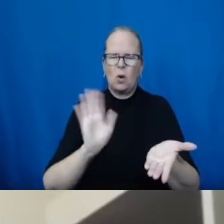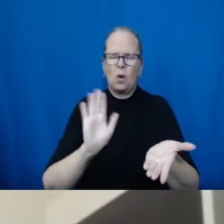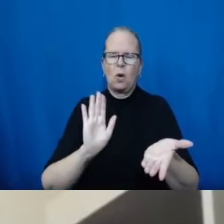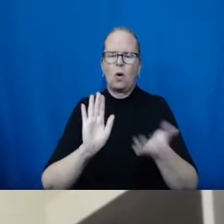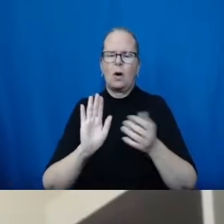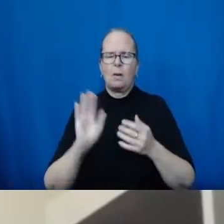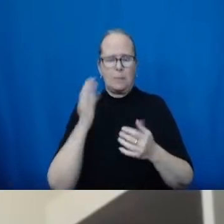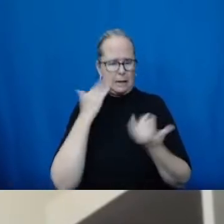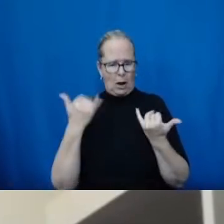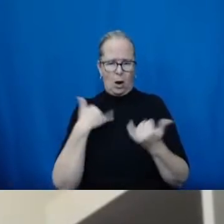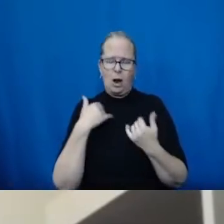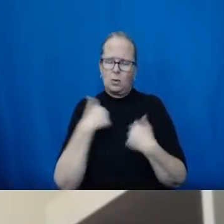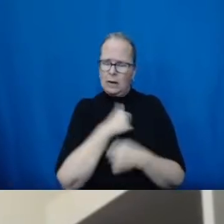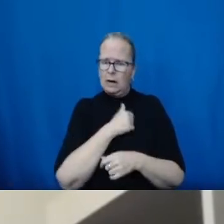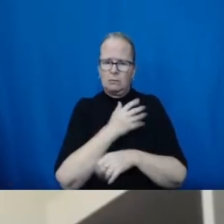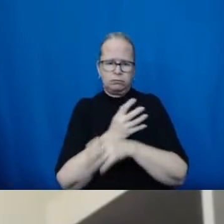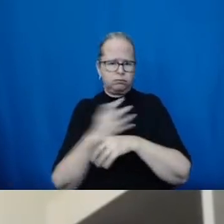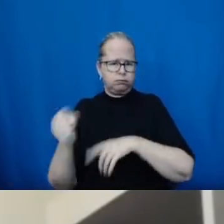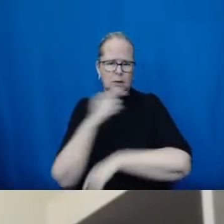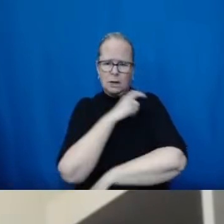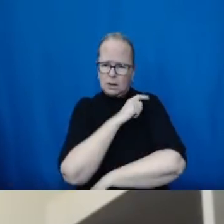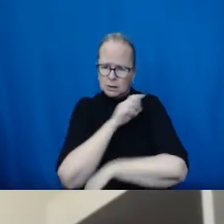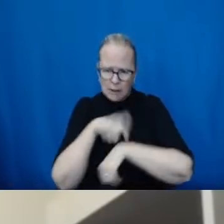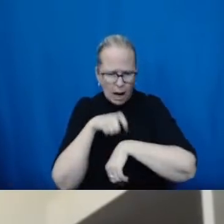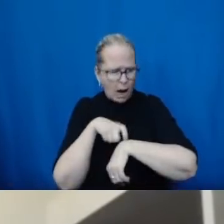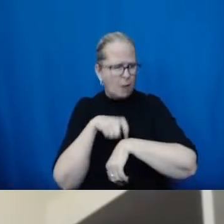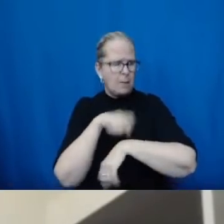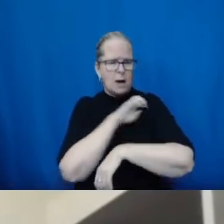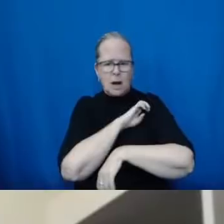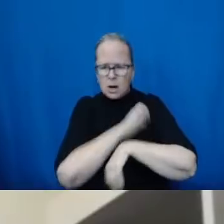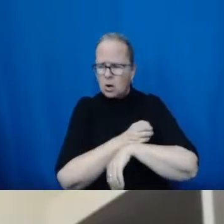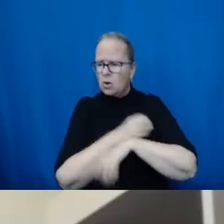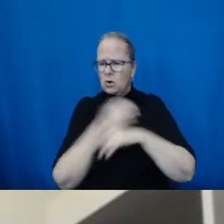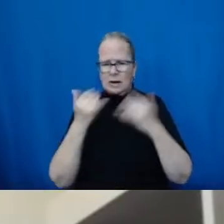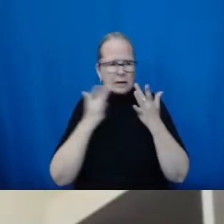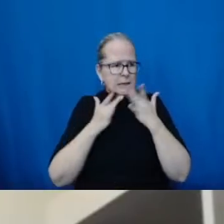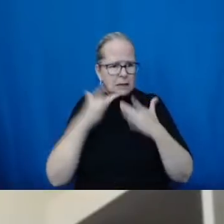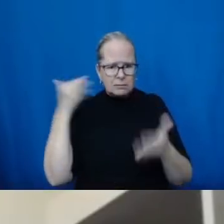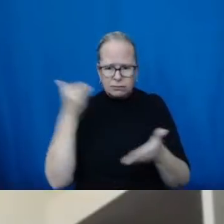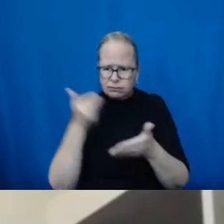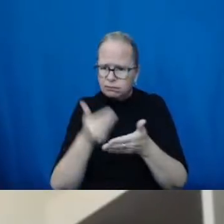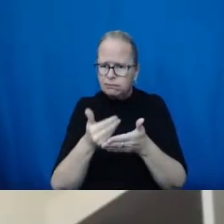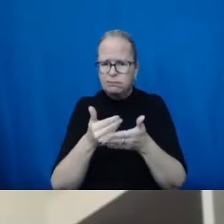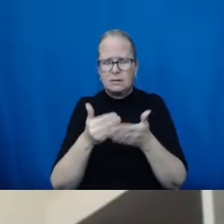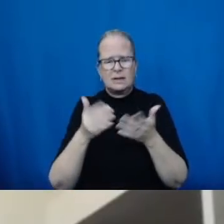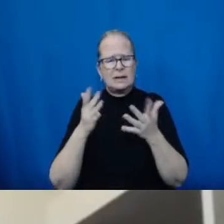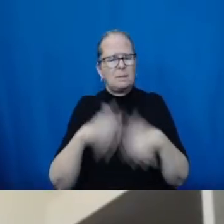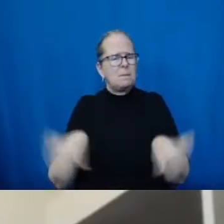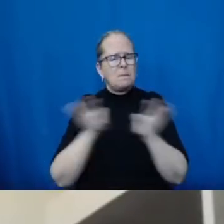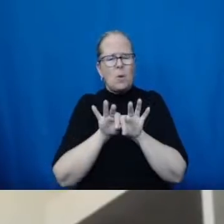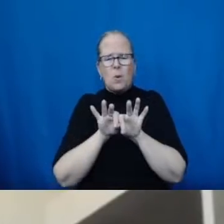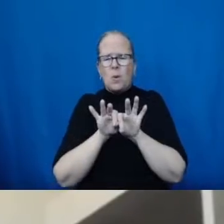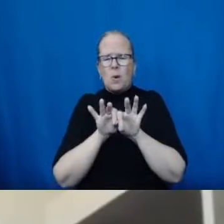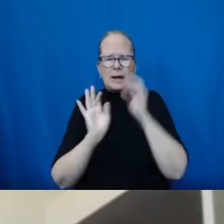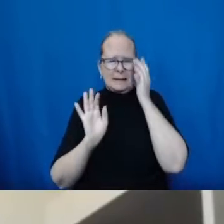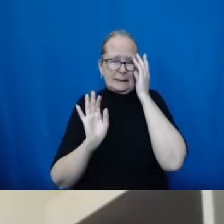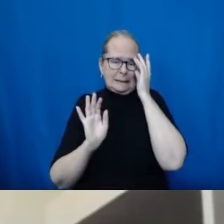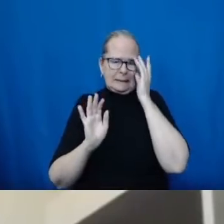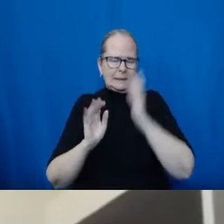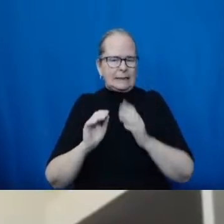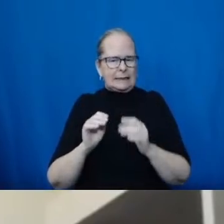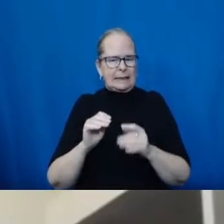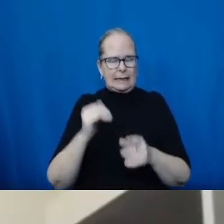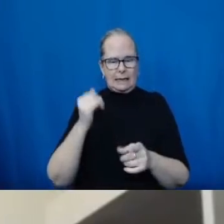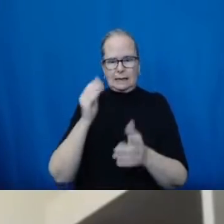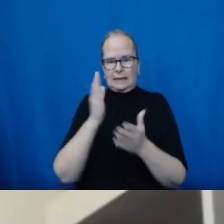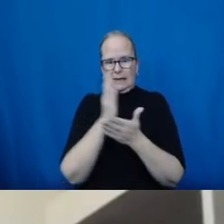thoughtfulness in our conversations with people who are not contributing to the efforts to end the pandemic, but there are